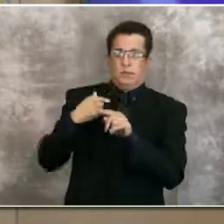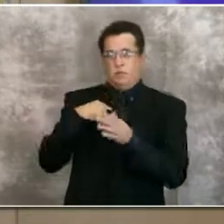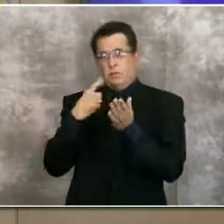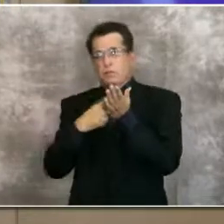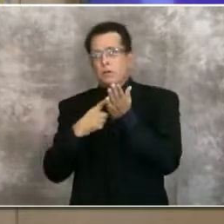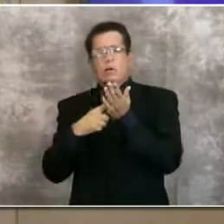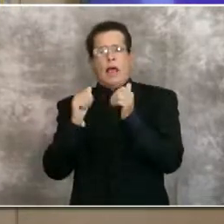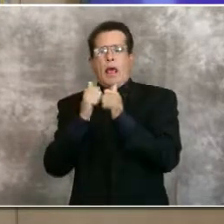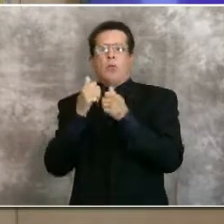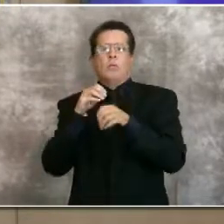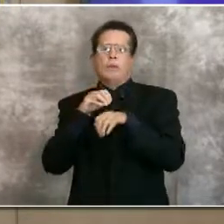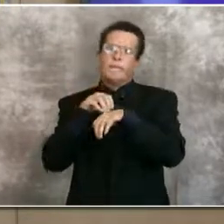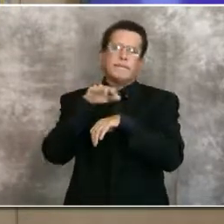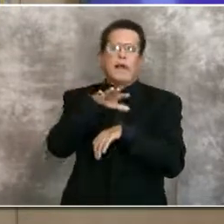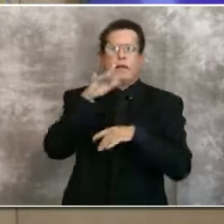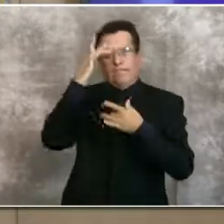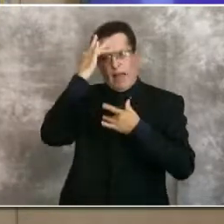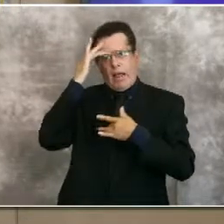of coronavirus,